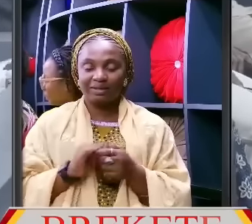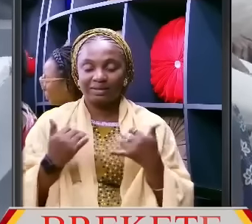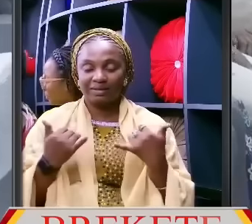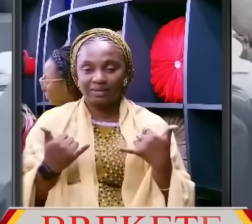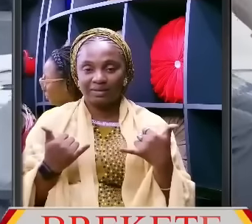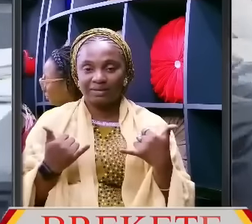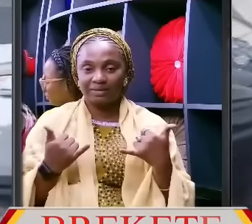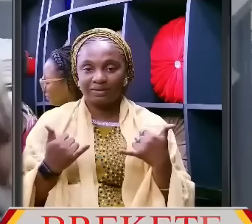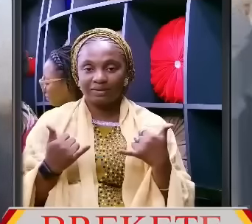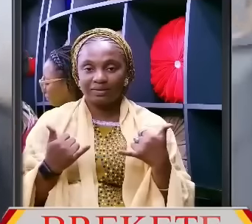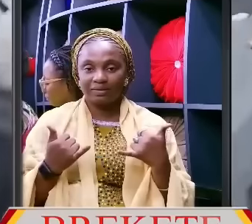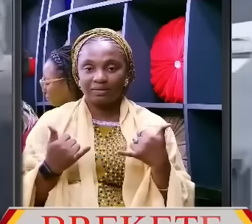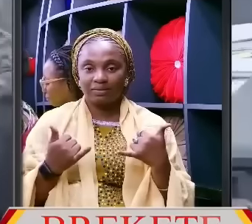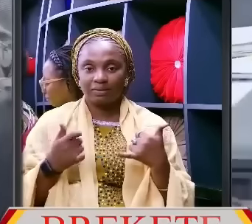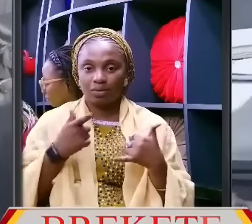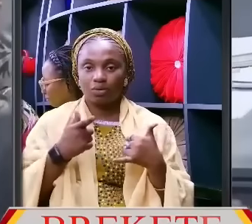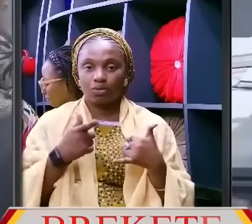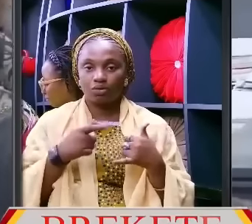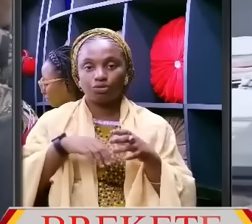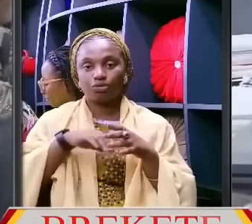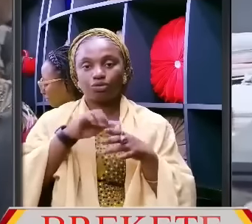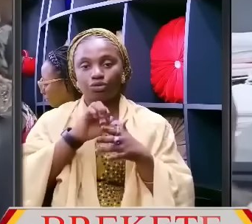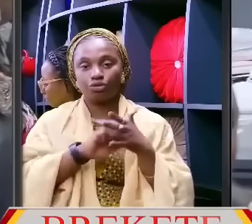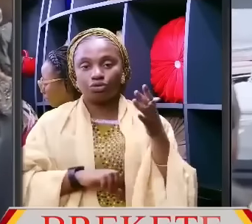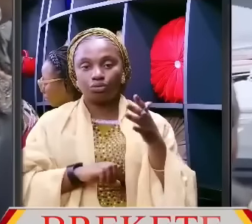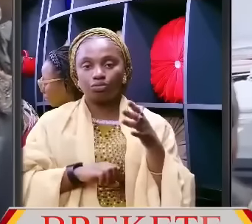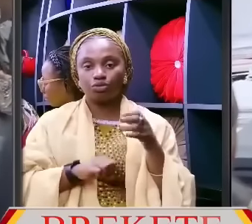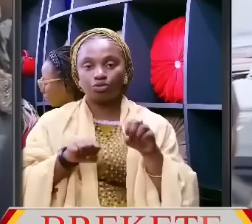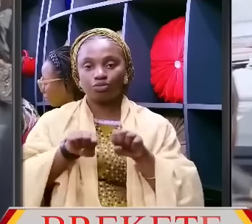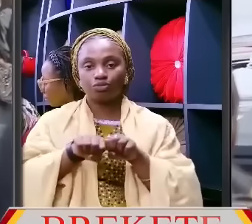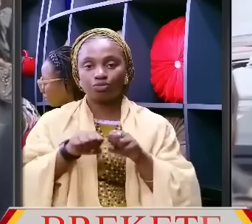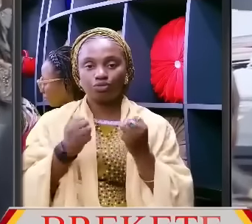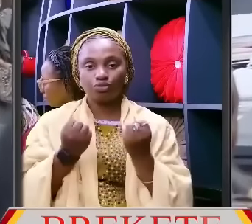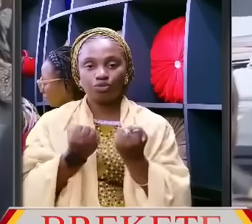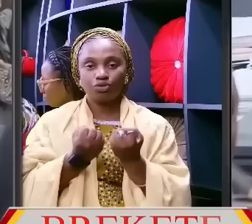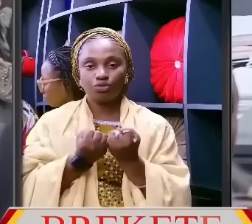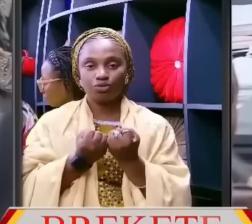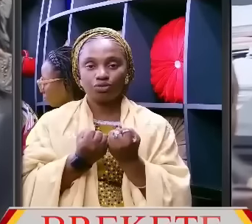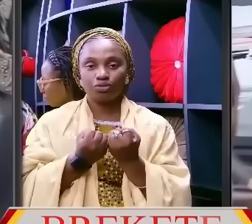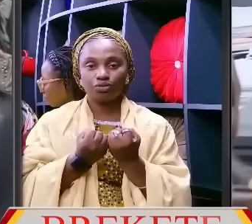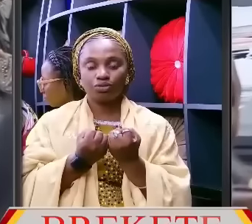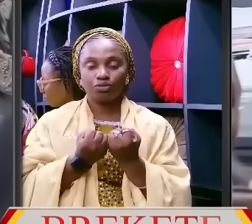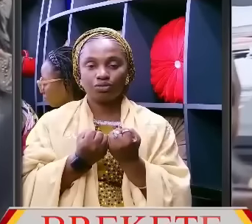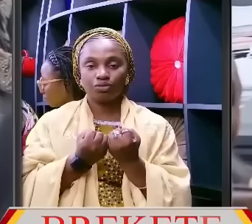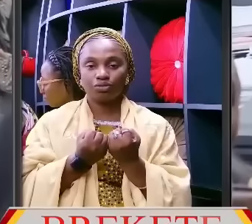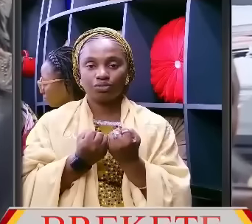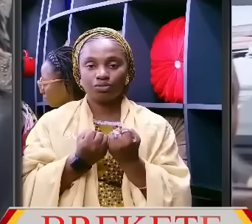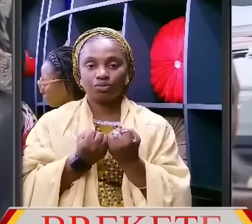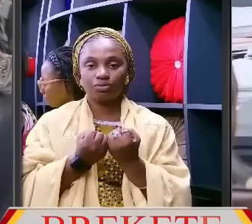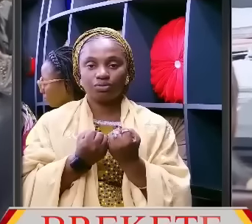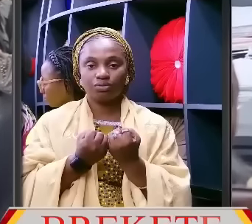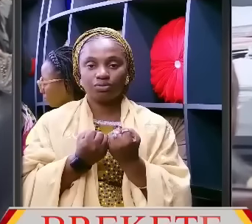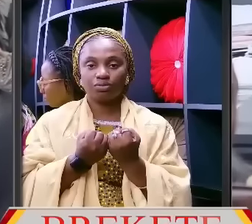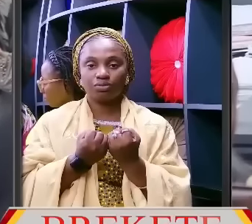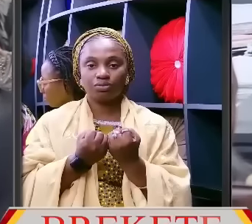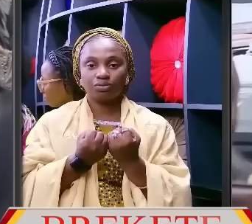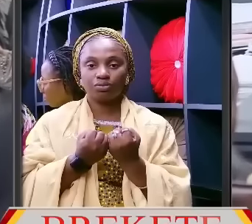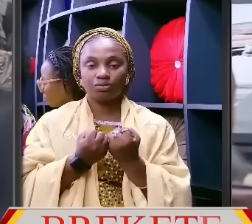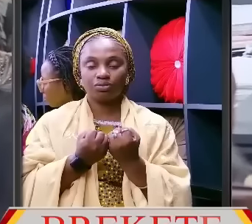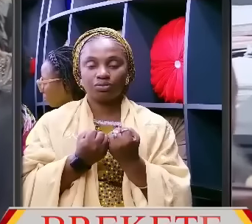Now, you come out shoe as you the that one my wife they do. Before I go come out shoe, she don't help